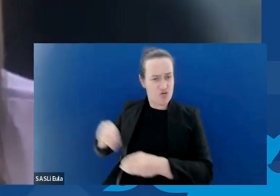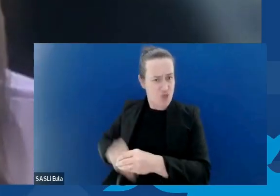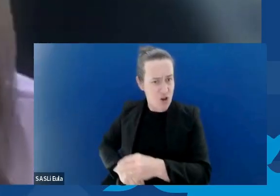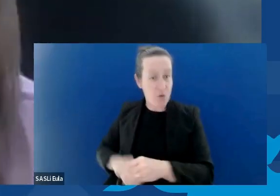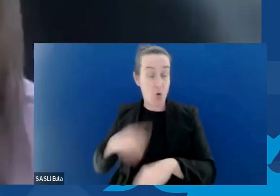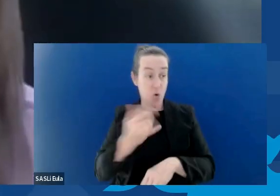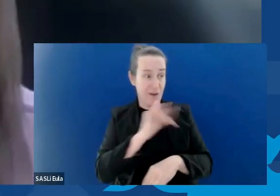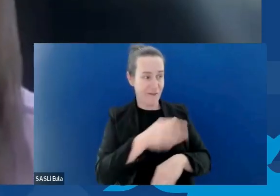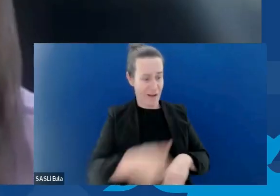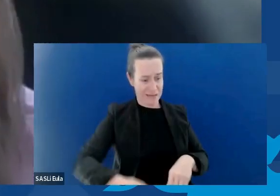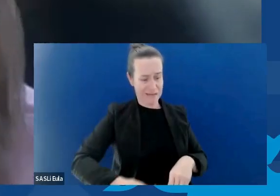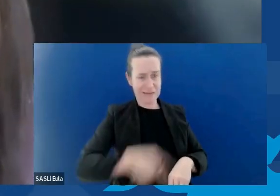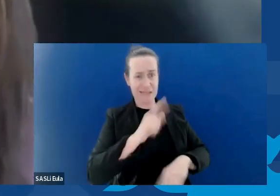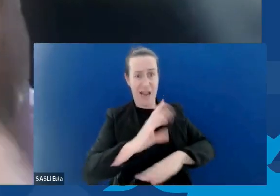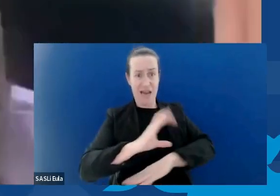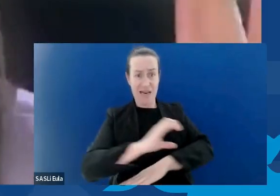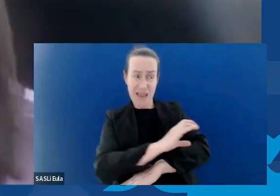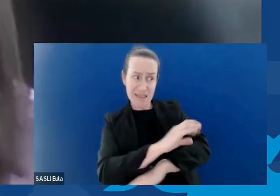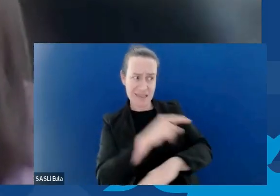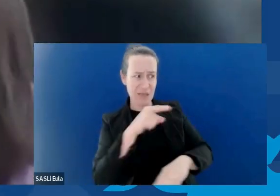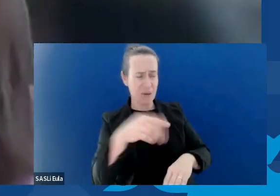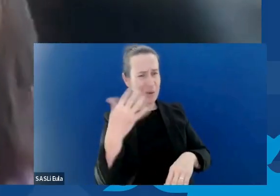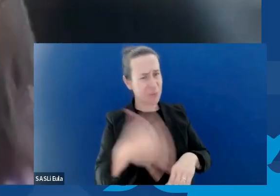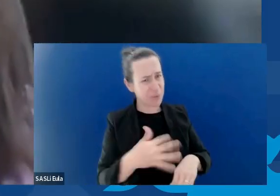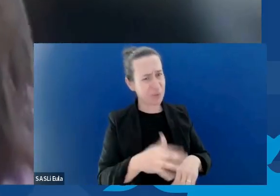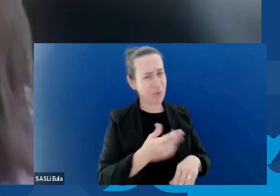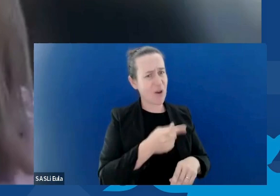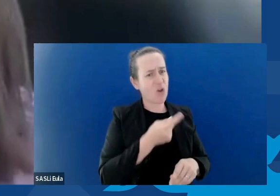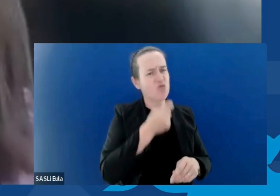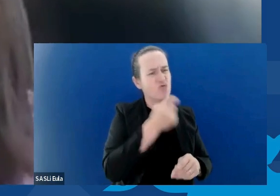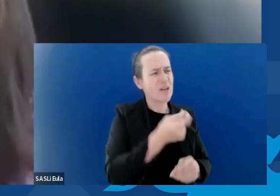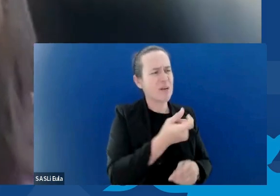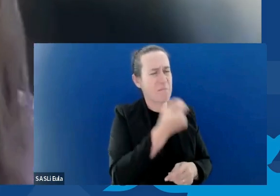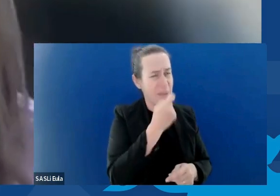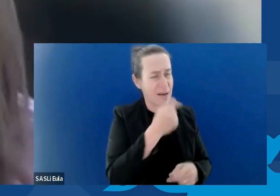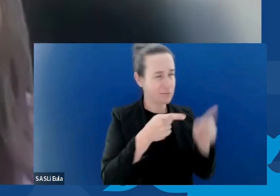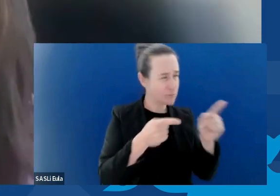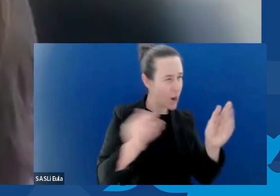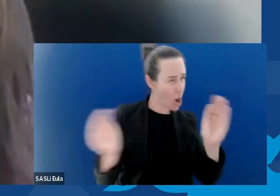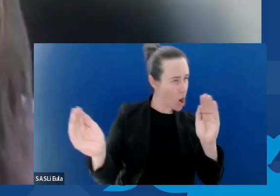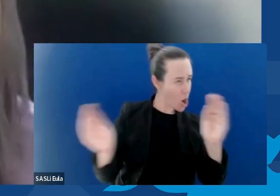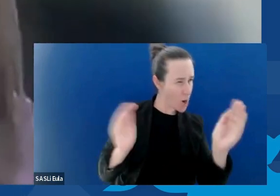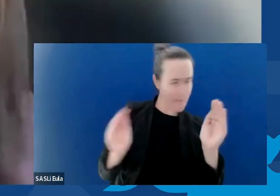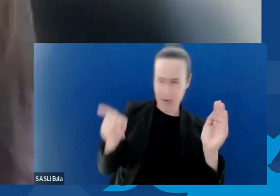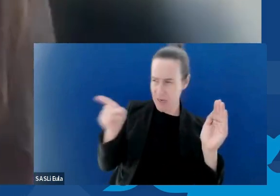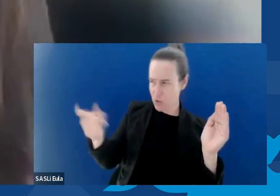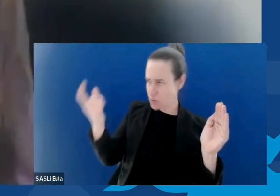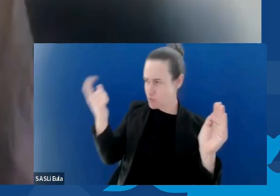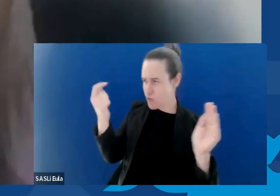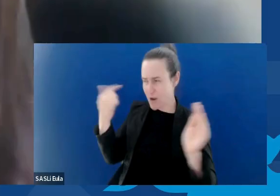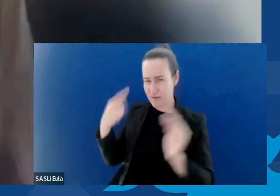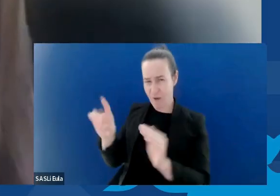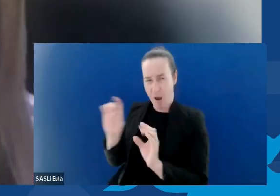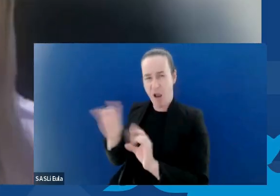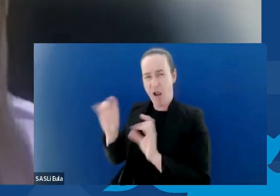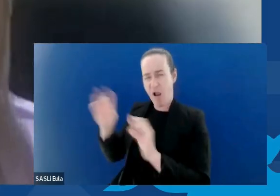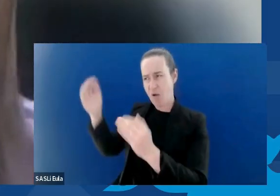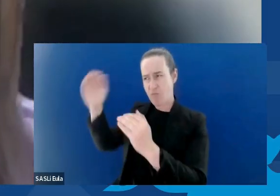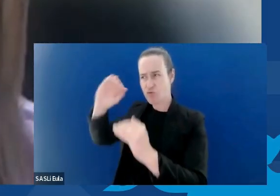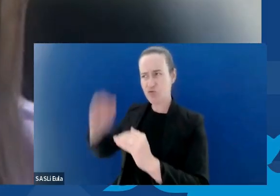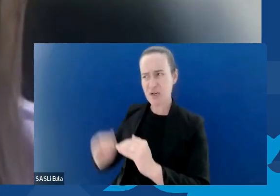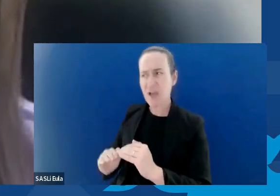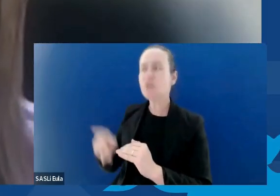the liver? And then if you compare those costs to what it costs to run a harm reduction program, I think you will see